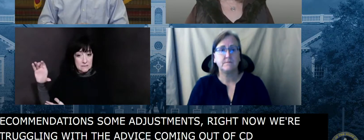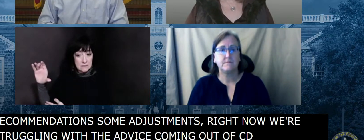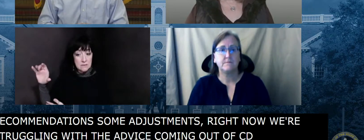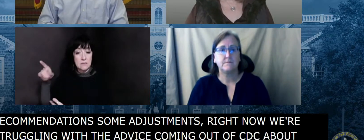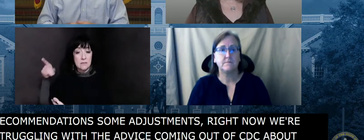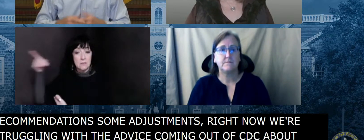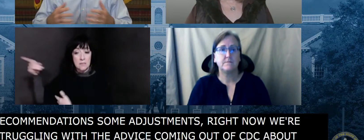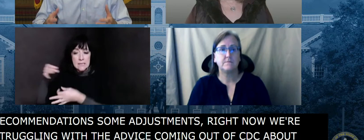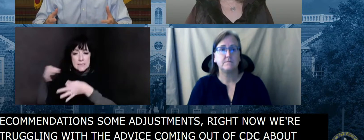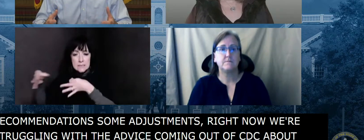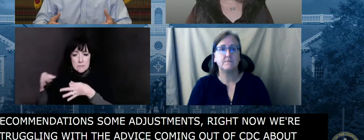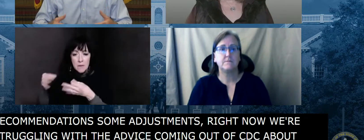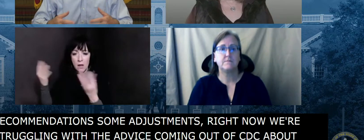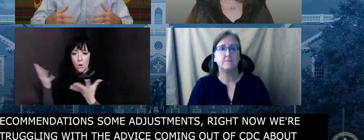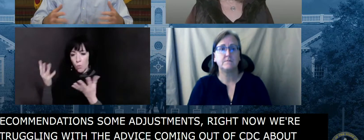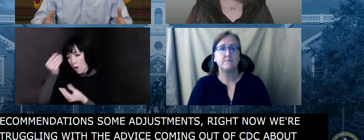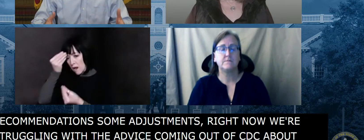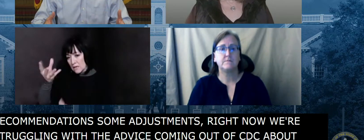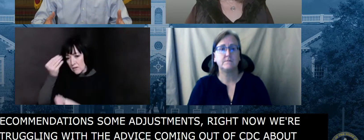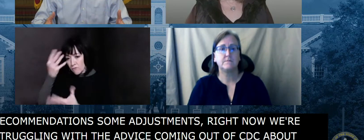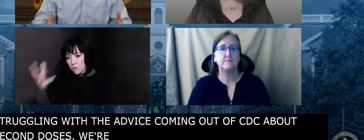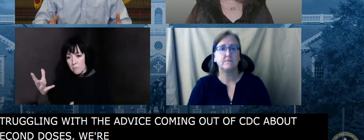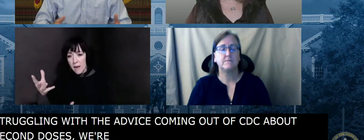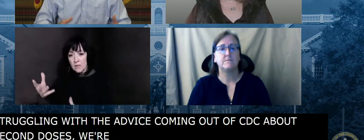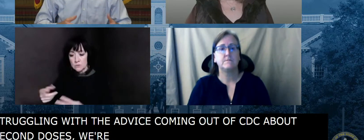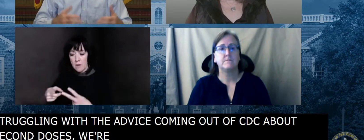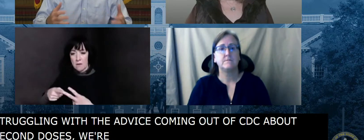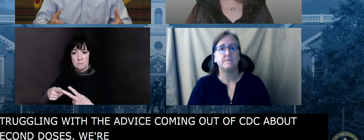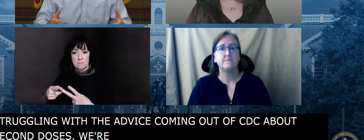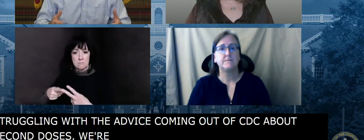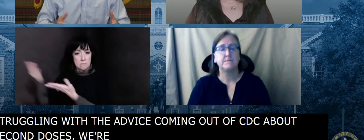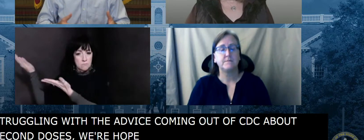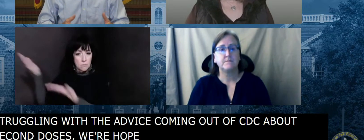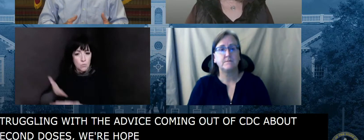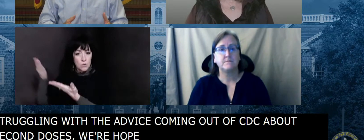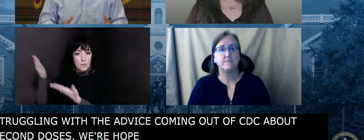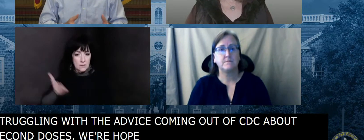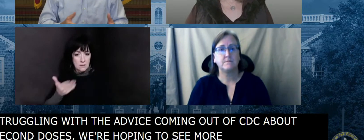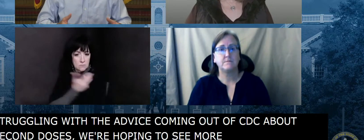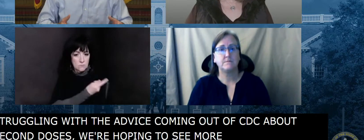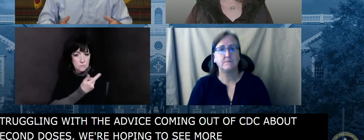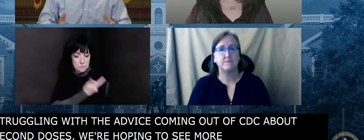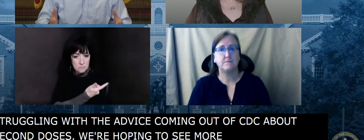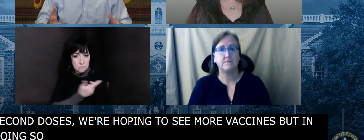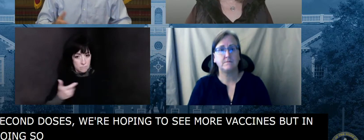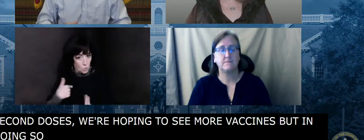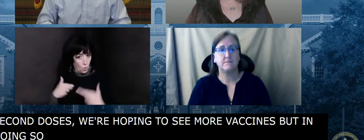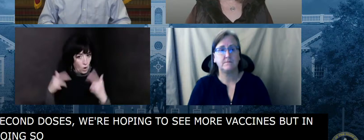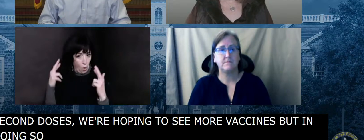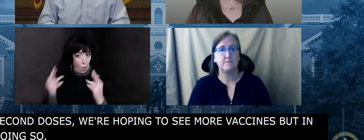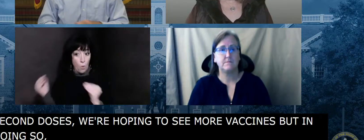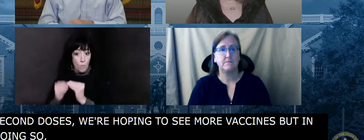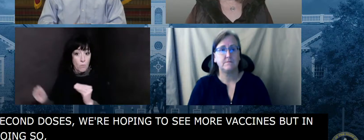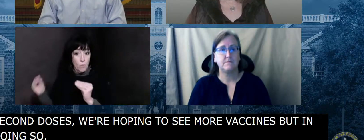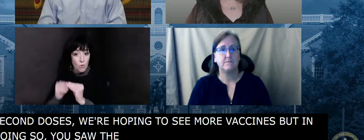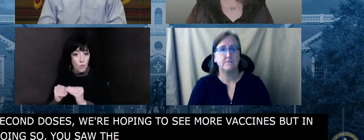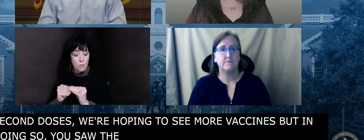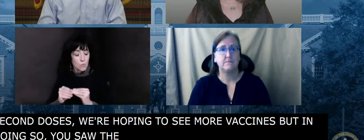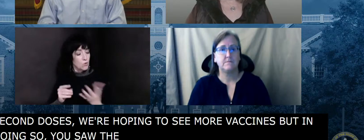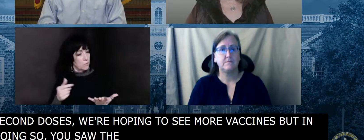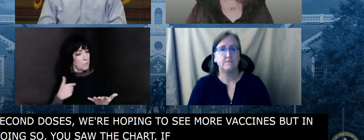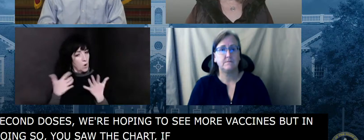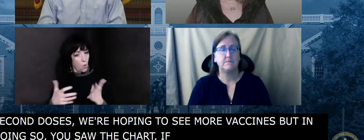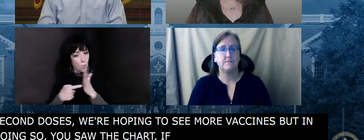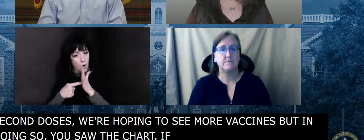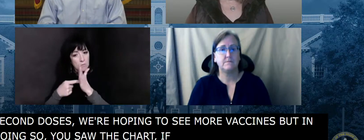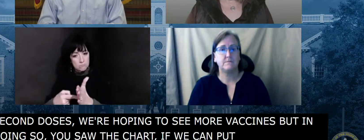doses. We're hoping to see more vaccines, but in doing so, you saw the chart, if we could put the chart back up that